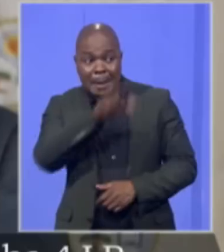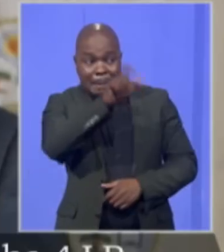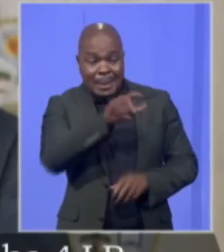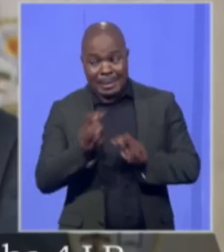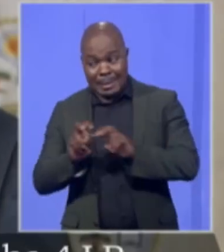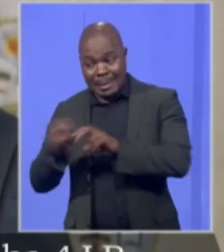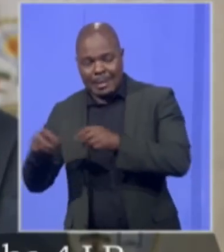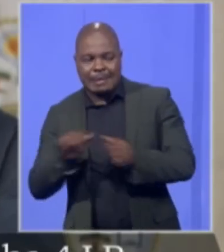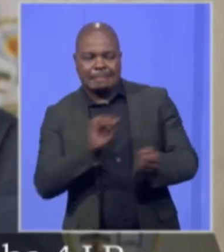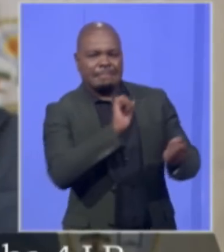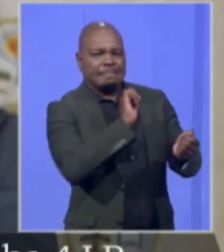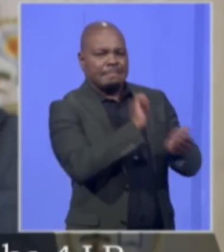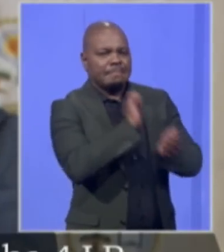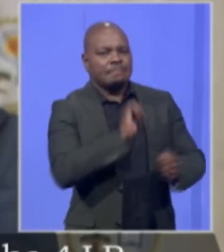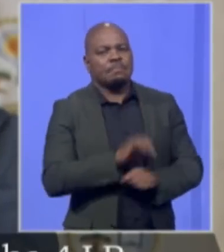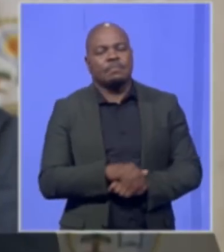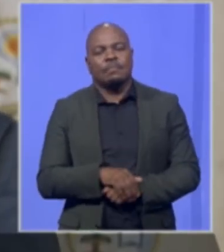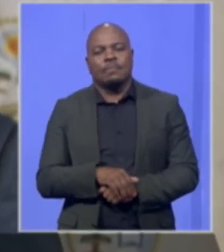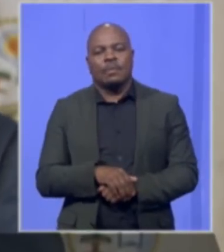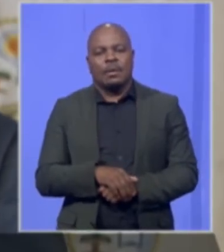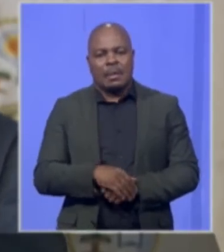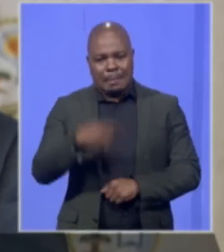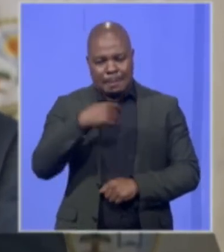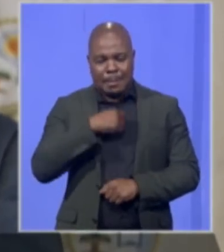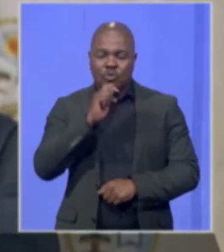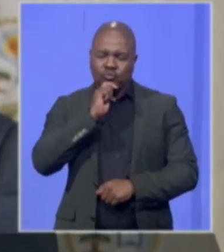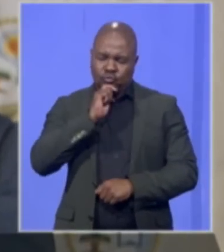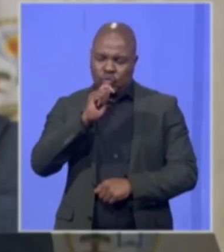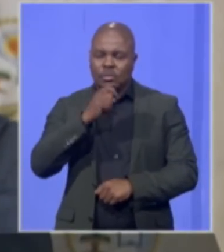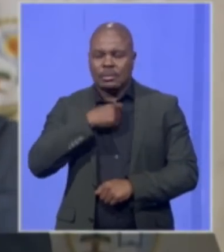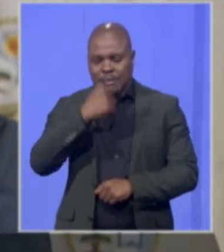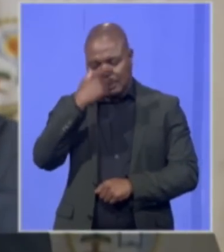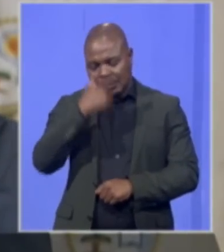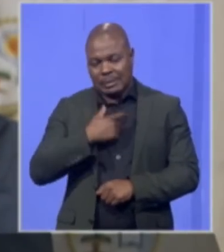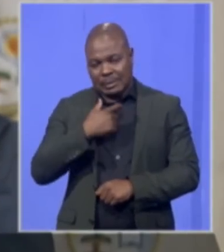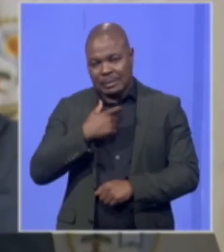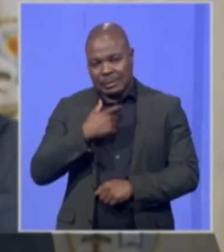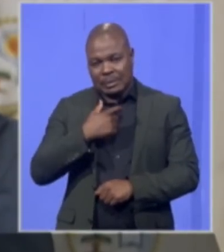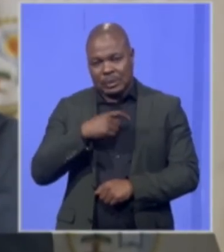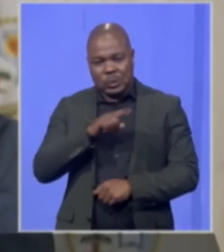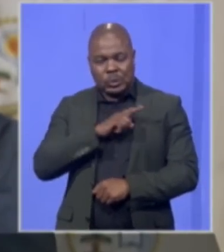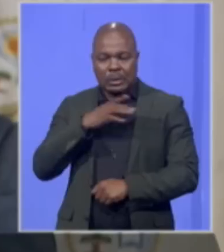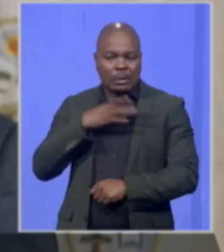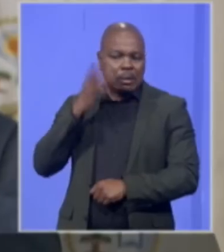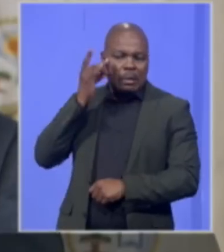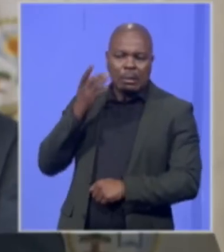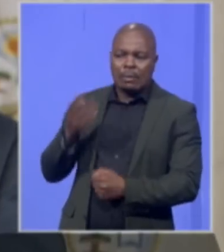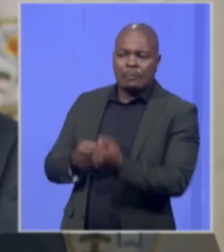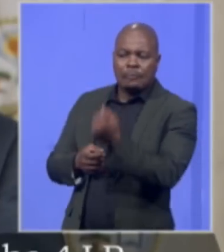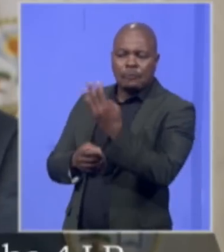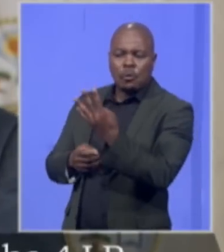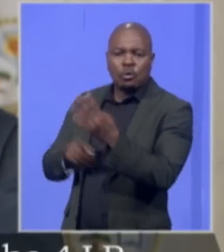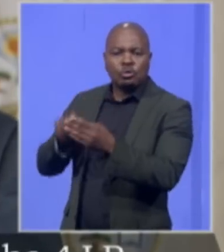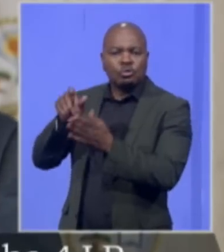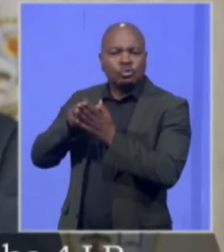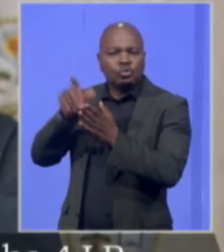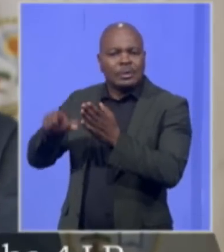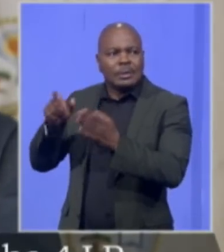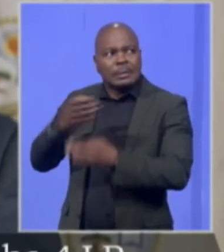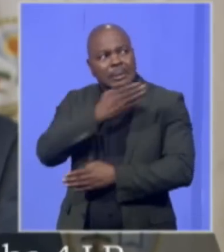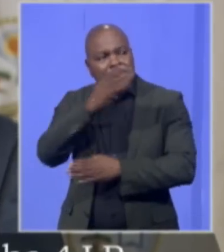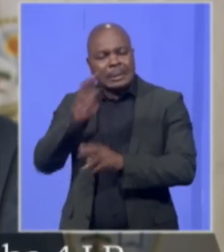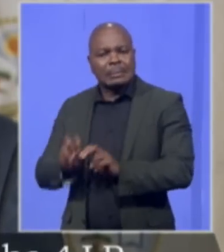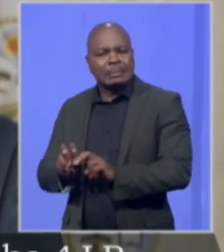legwe. I really am saddened by this news that 4 students were raped.